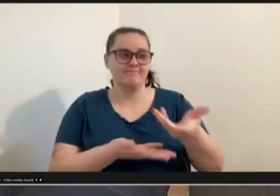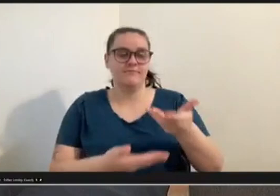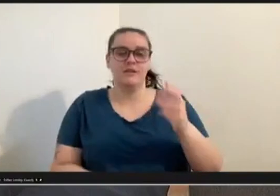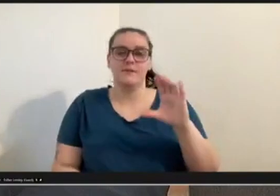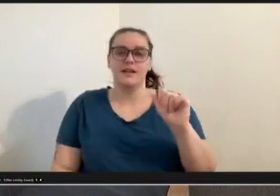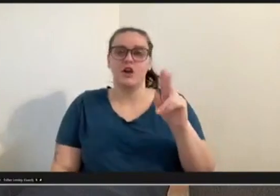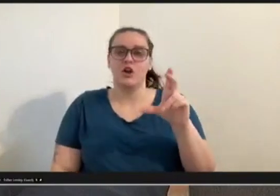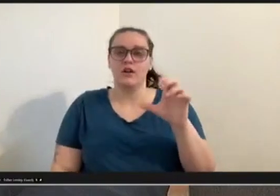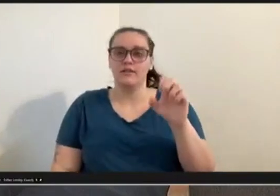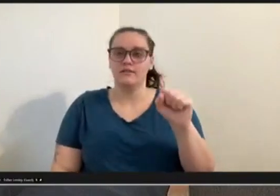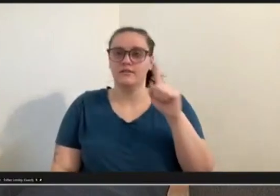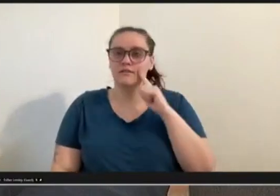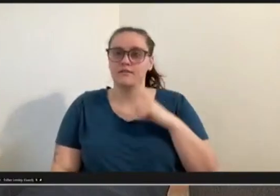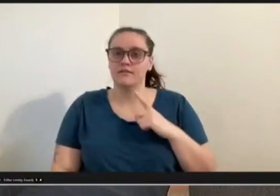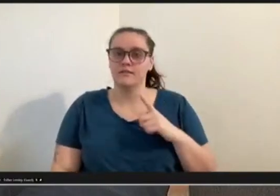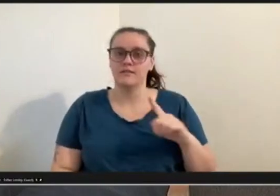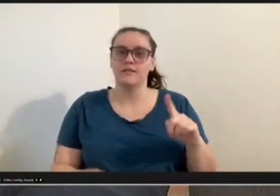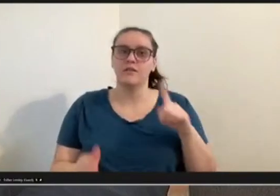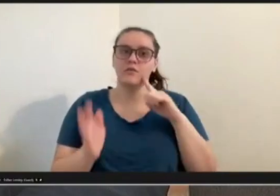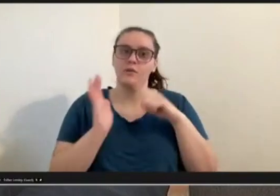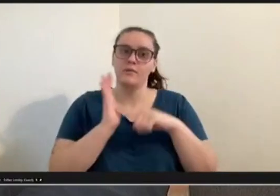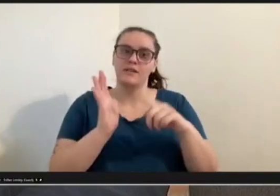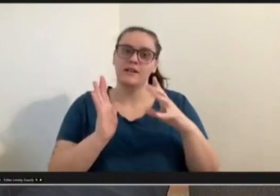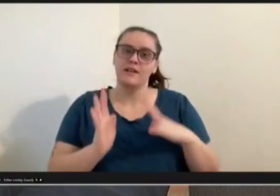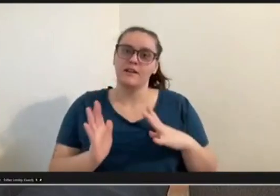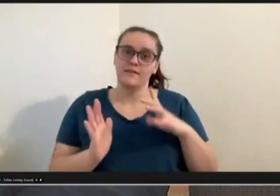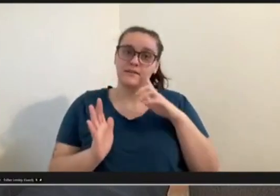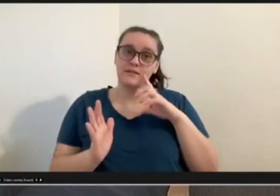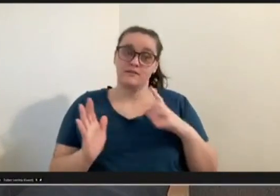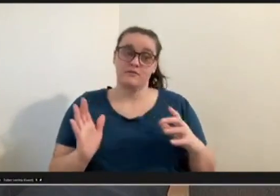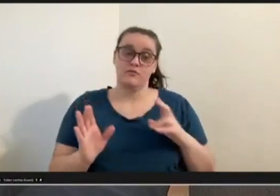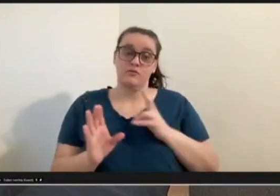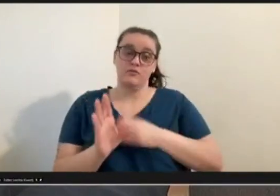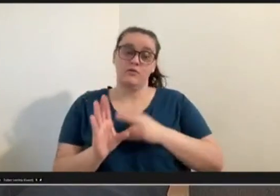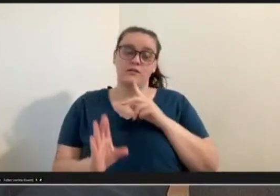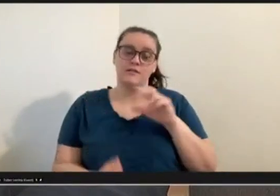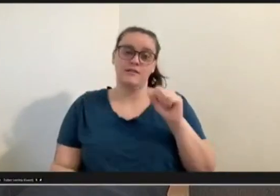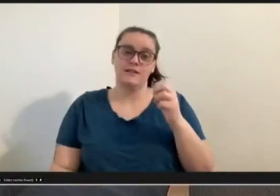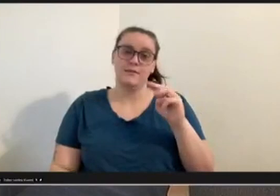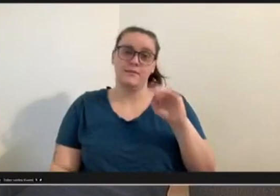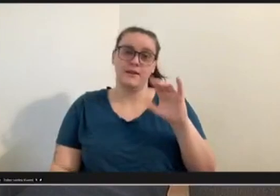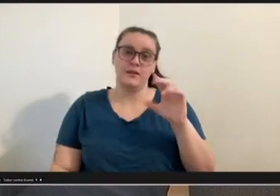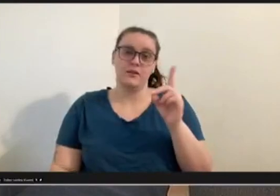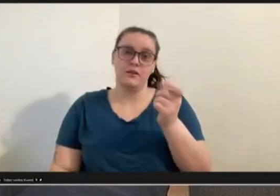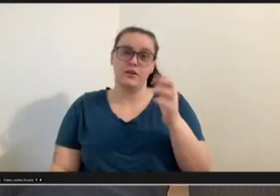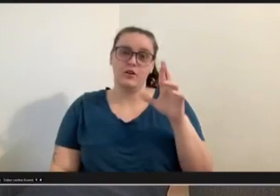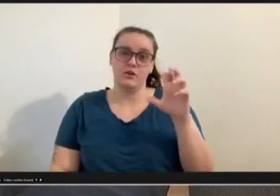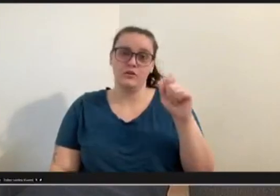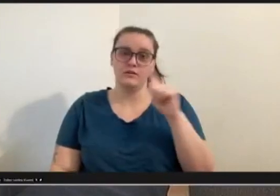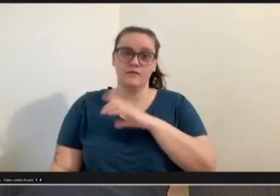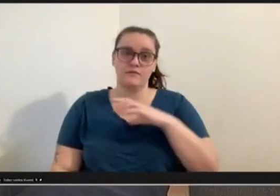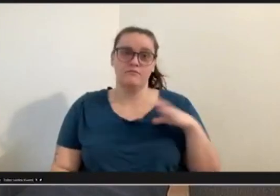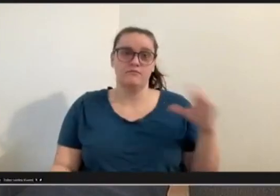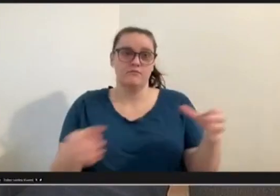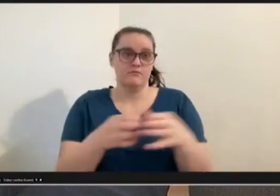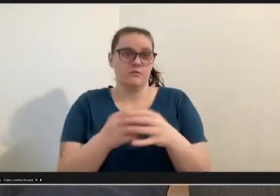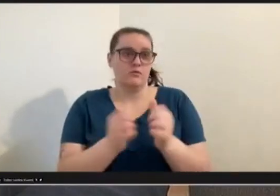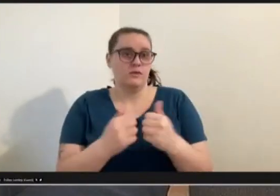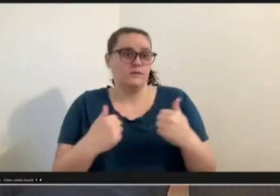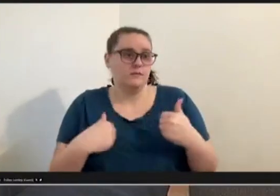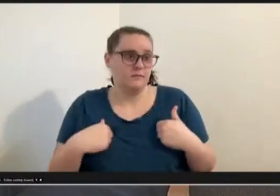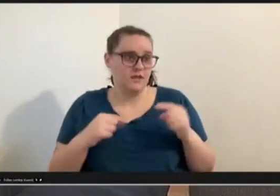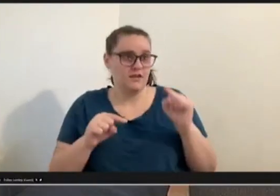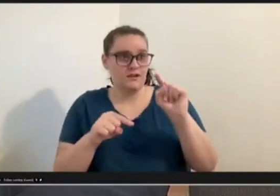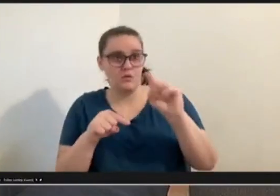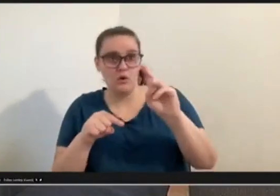Semiconductors, Representatives Wallen, Helfrich, and Levy, to discuss the status of House Bill 2199.